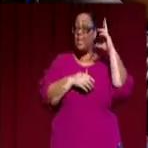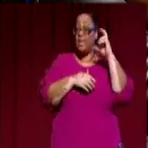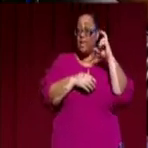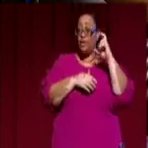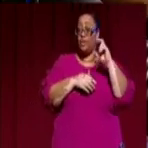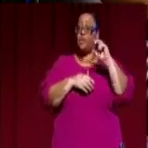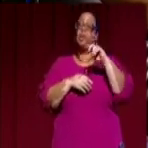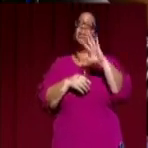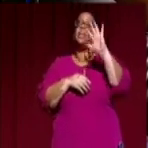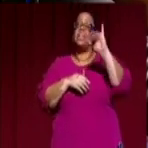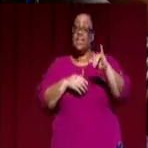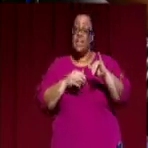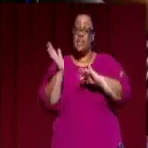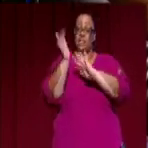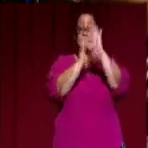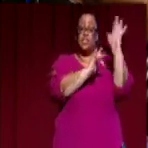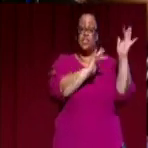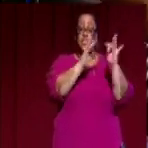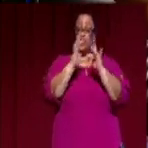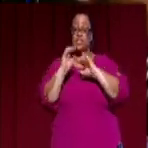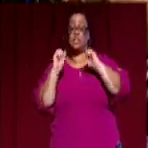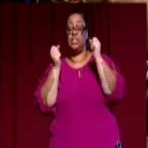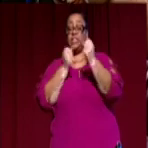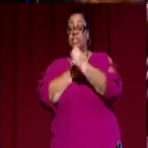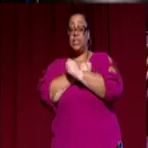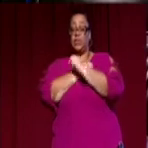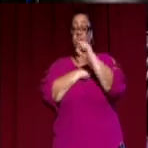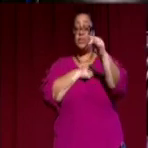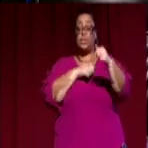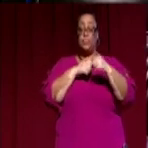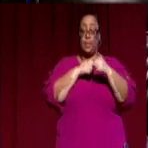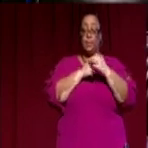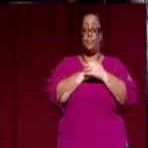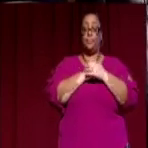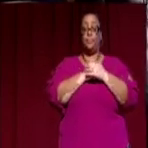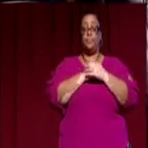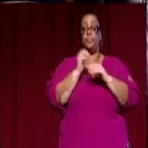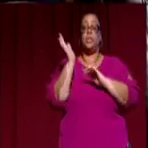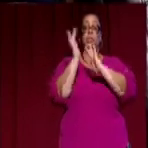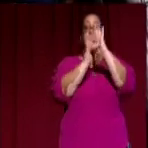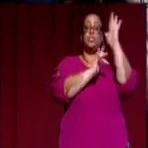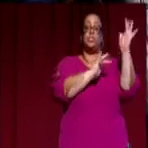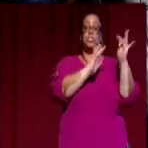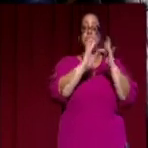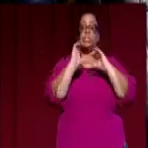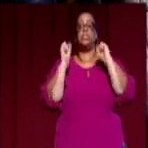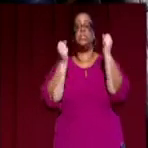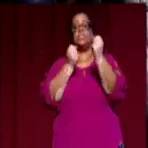Yes, Jesus Loves Me. Would you just give us a bar of Yes, Jesus Loves Me? Go on. Jesus